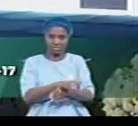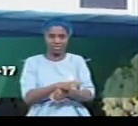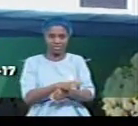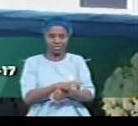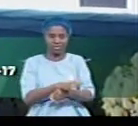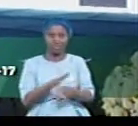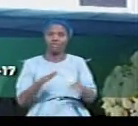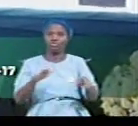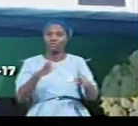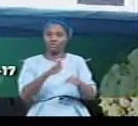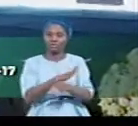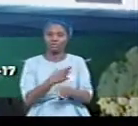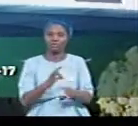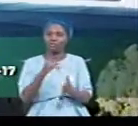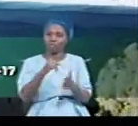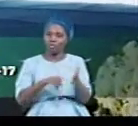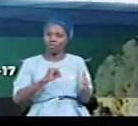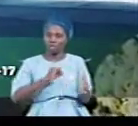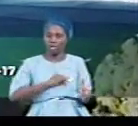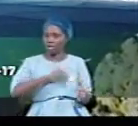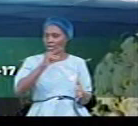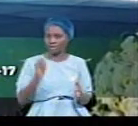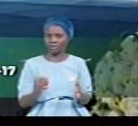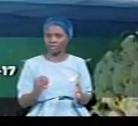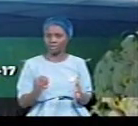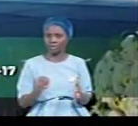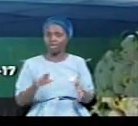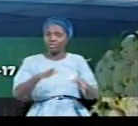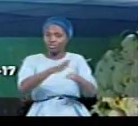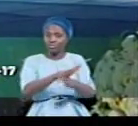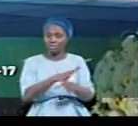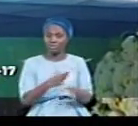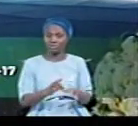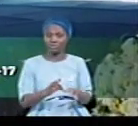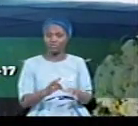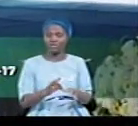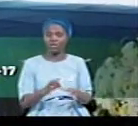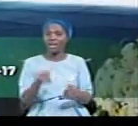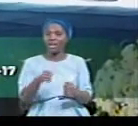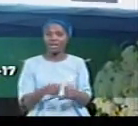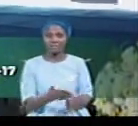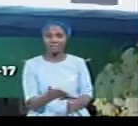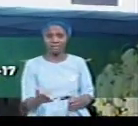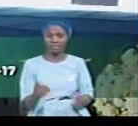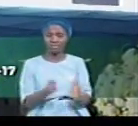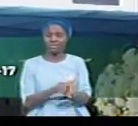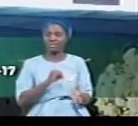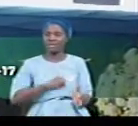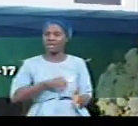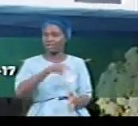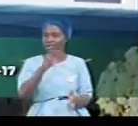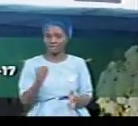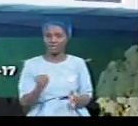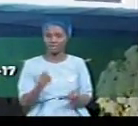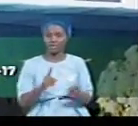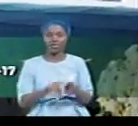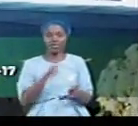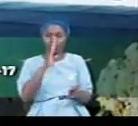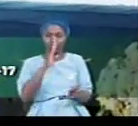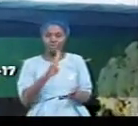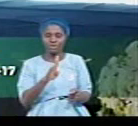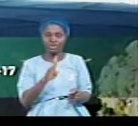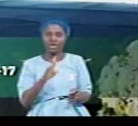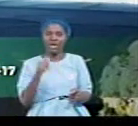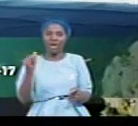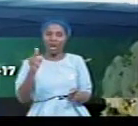sufficiency of what I need, sufficiency of everything I need to be an